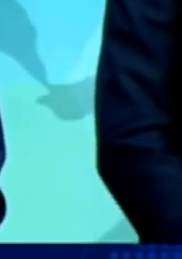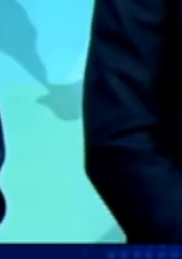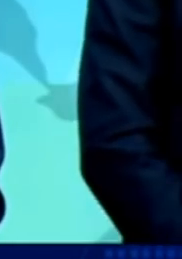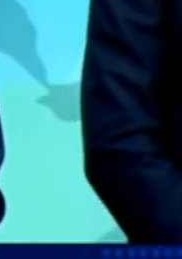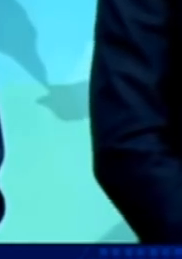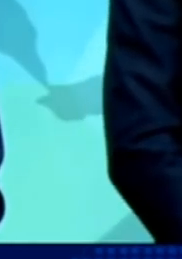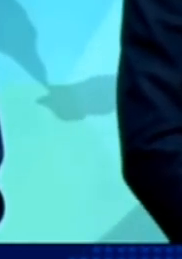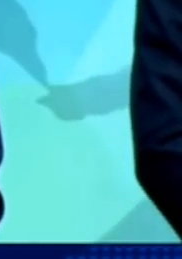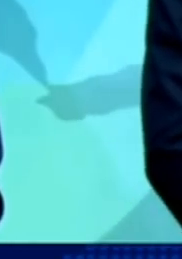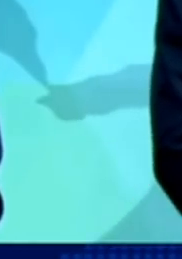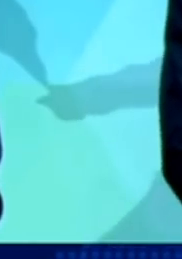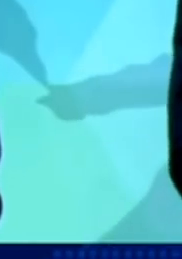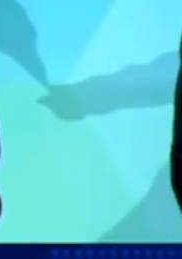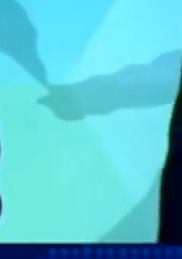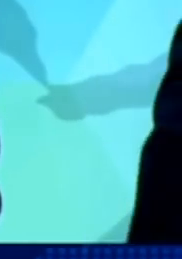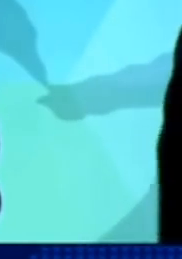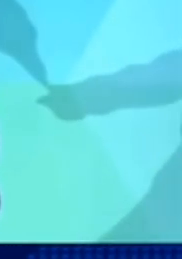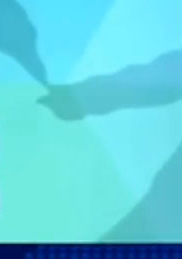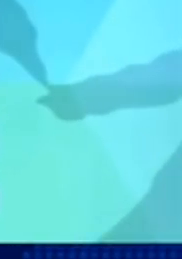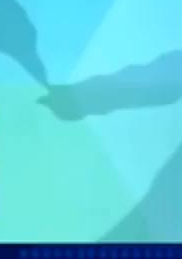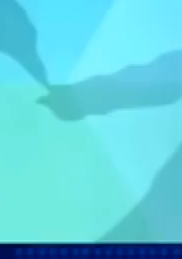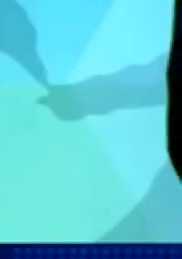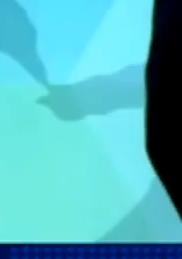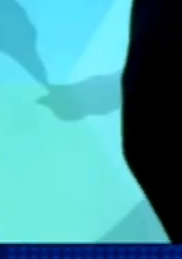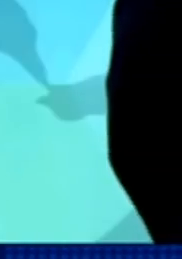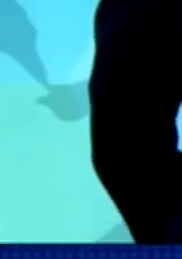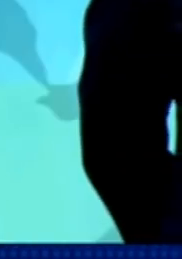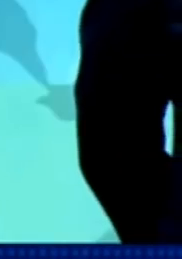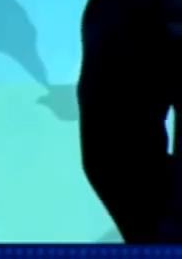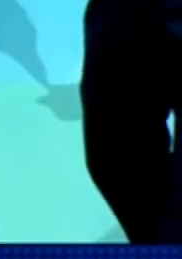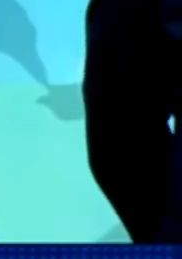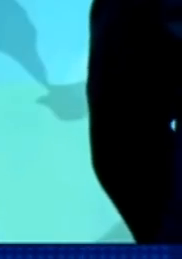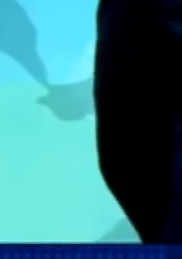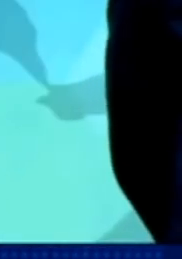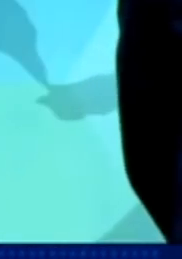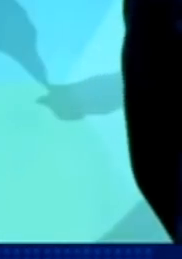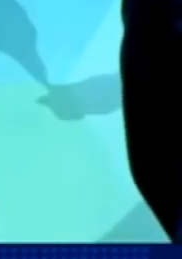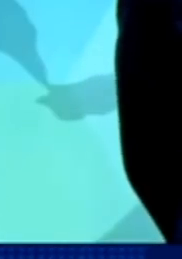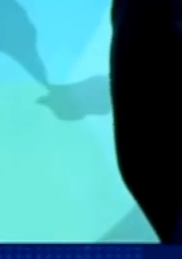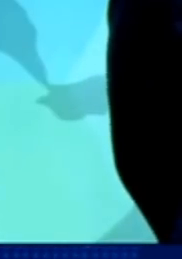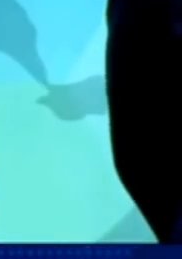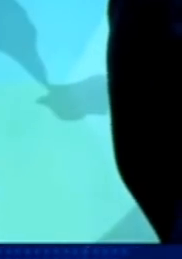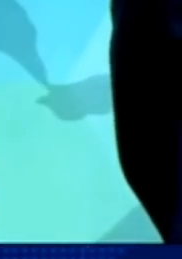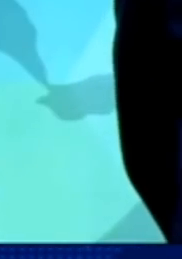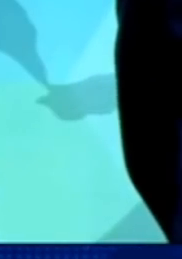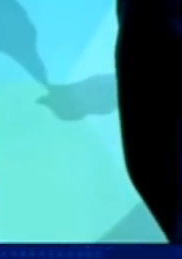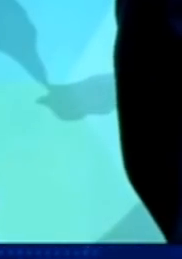the vaccination gap by producing mRNA vaccines in